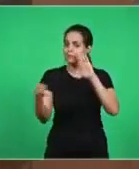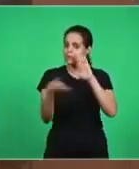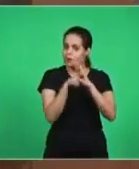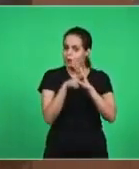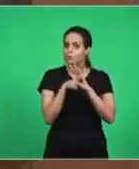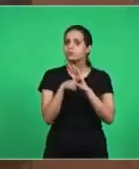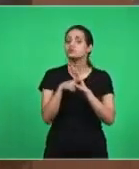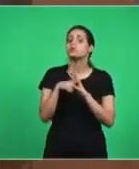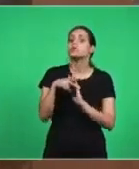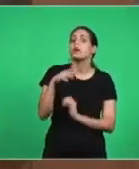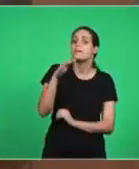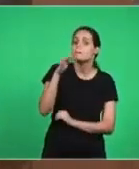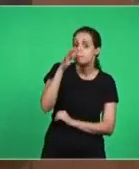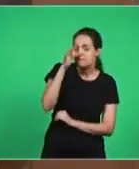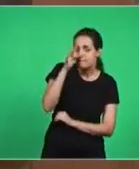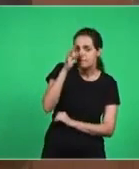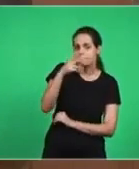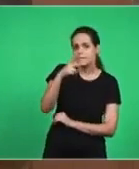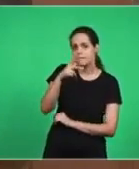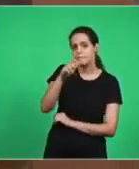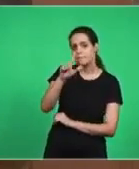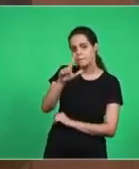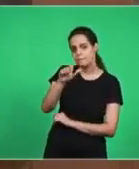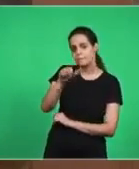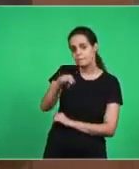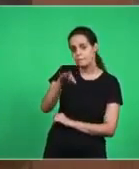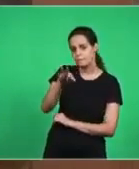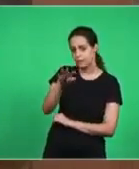plant that has a name